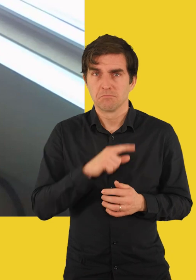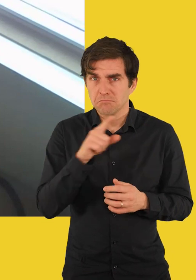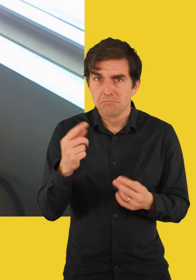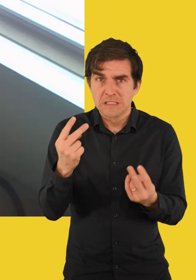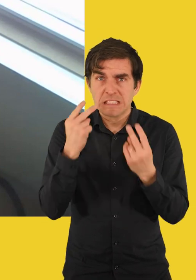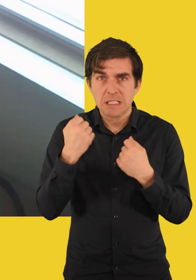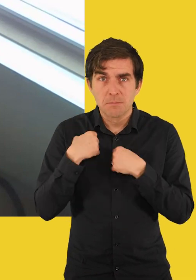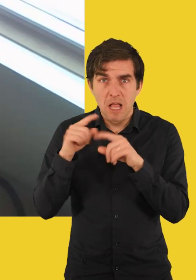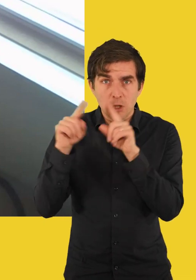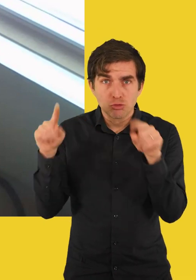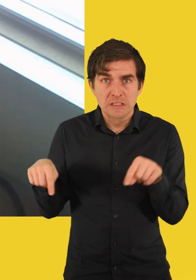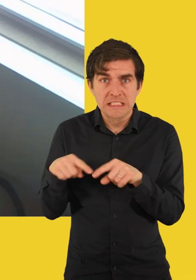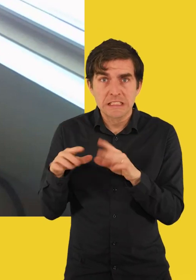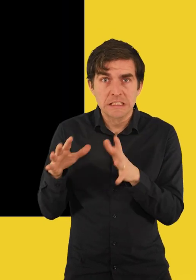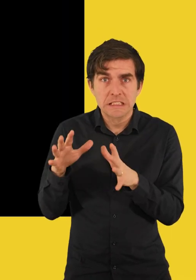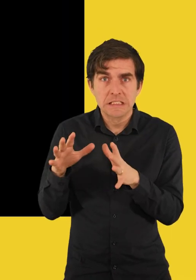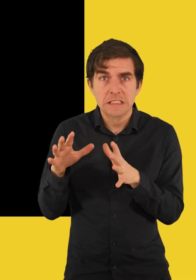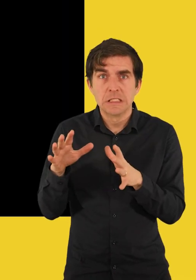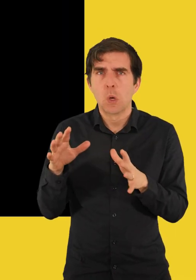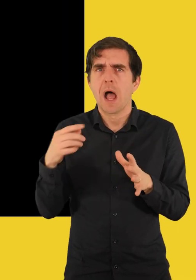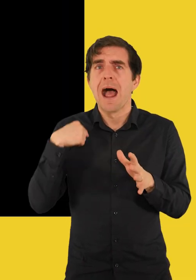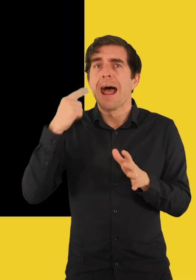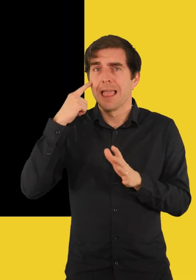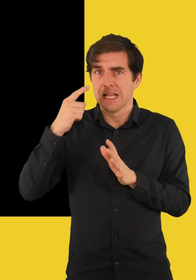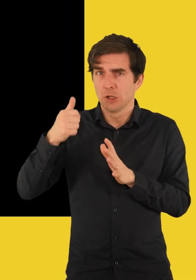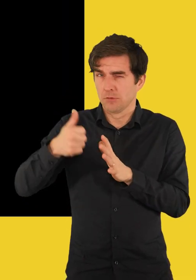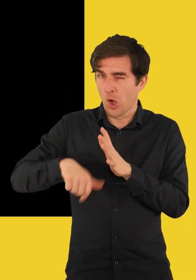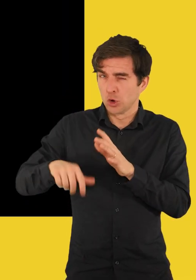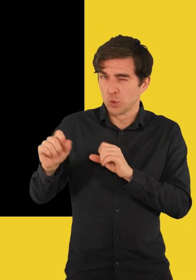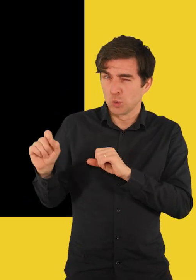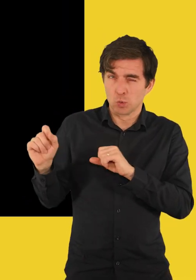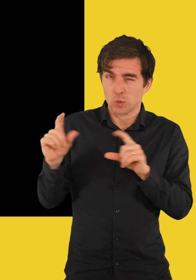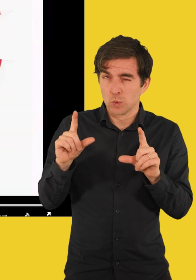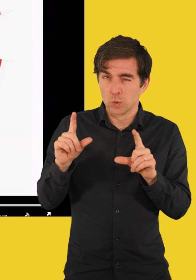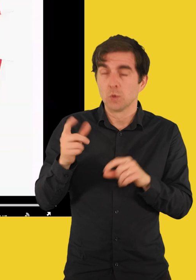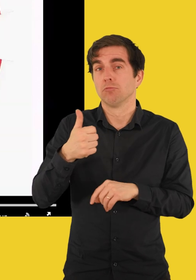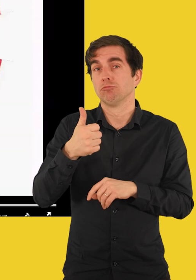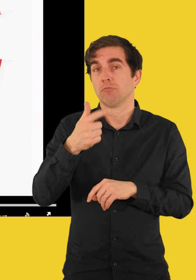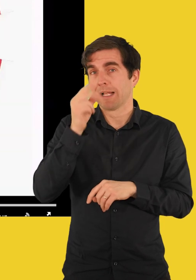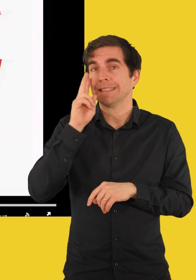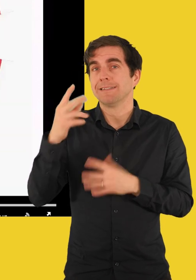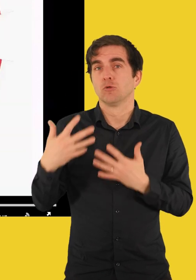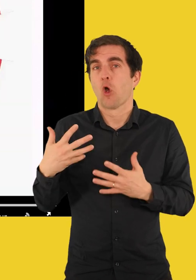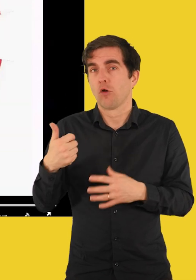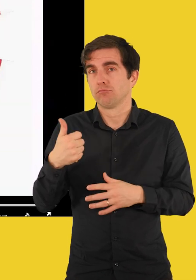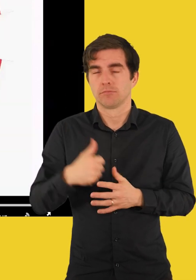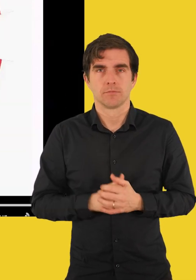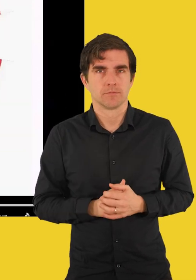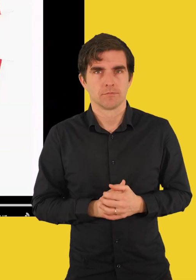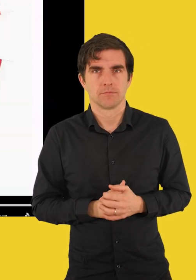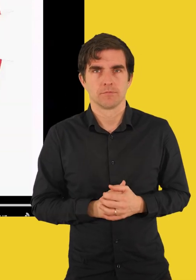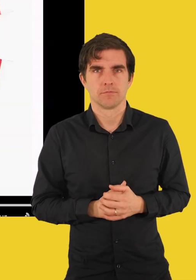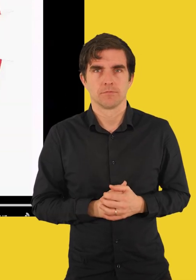Yep. Can you see my screen? No. I think it's starting to share now. Yes, Yeah, I can okay, see it now.